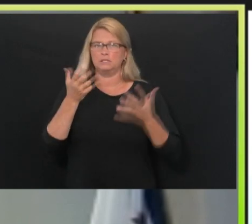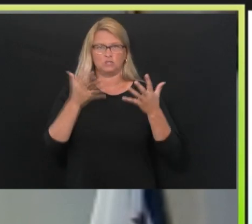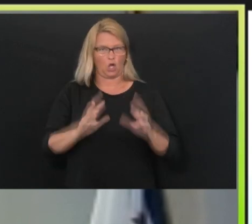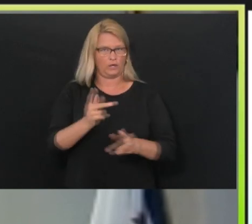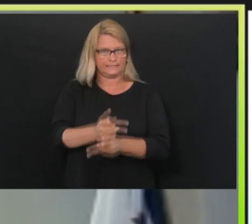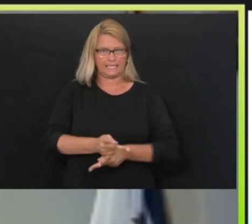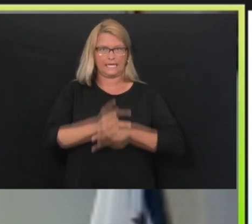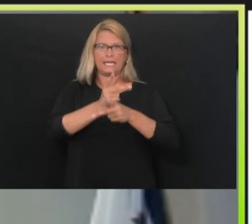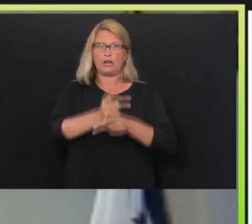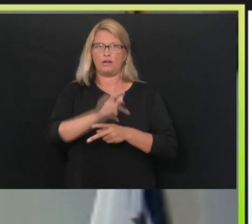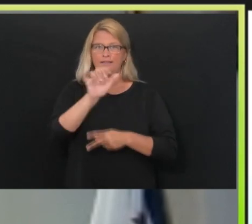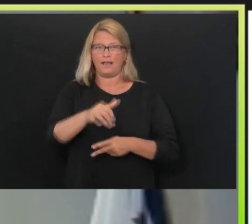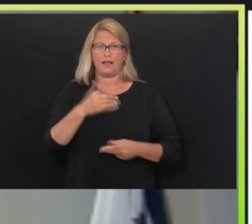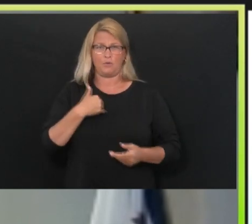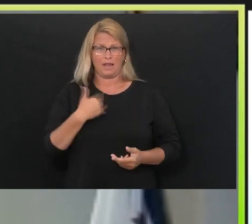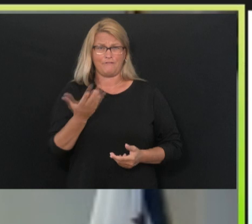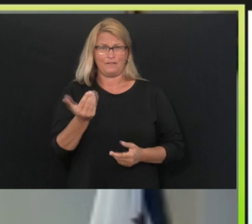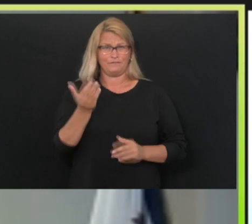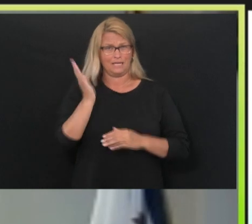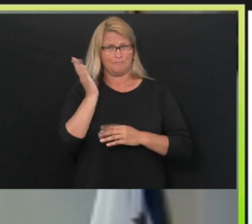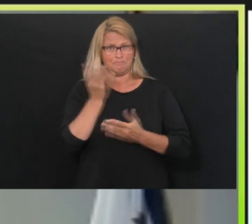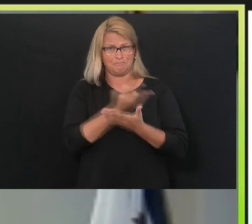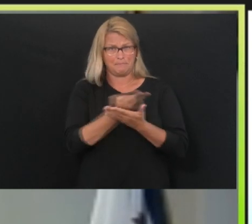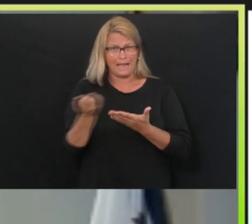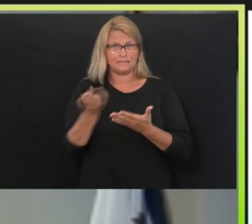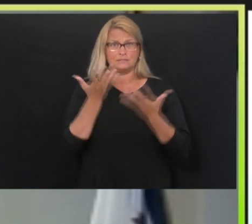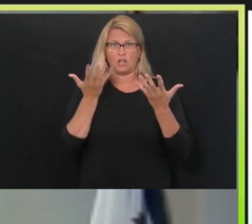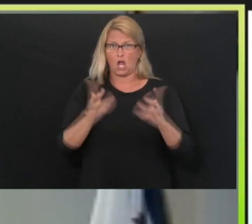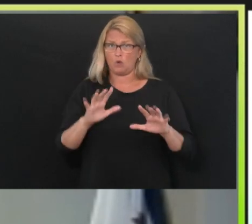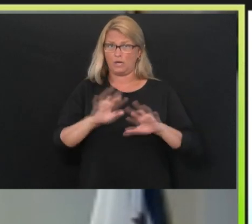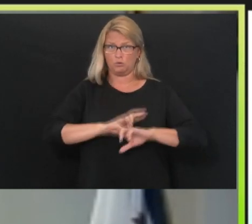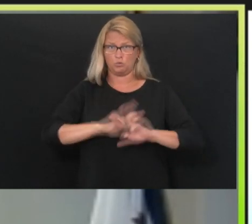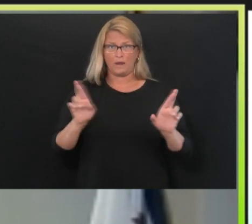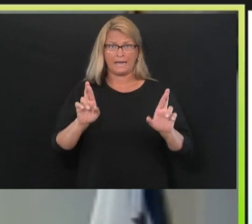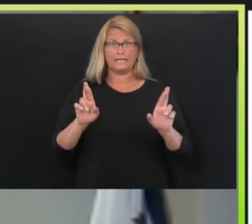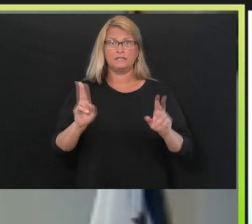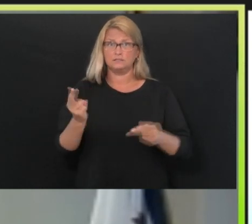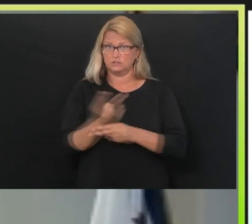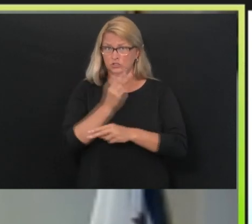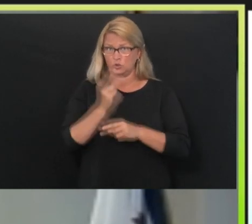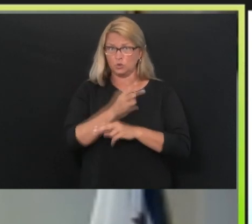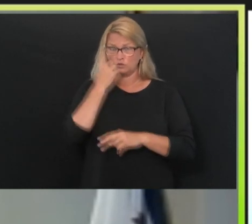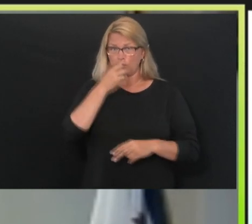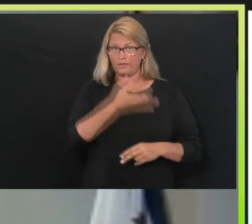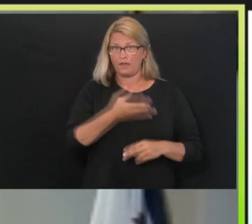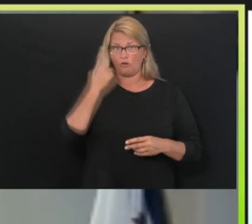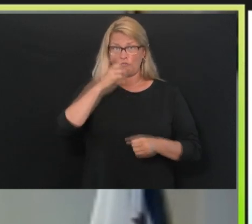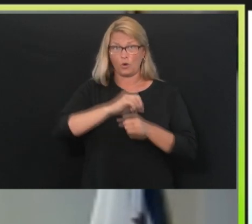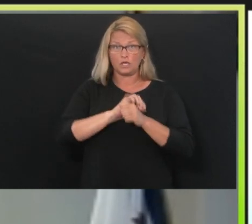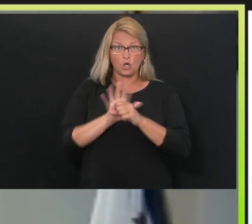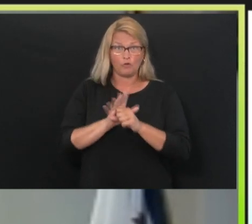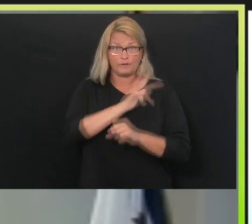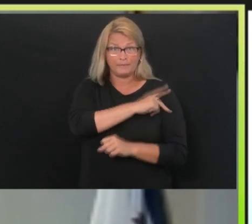15 beds that have been activated and put in use as for COVID-19 patients.